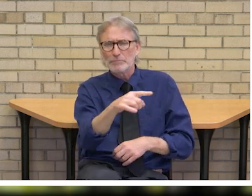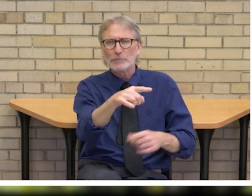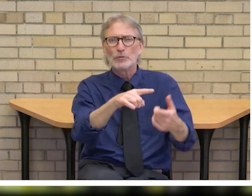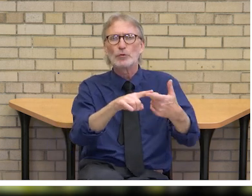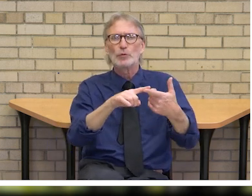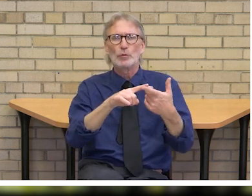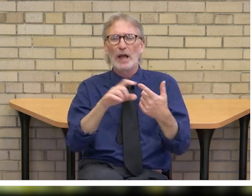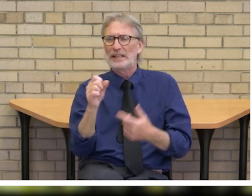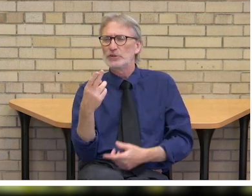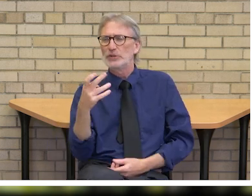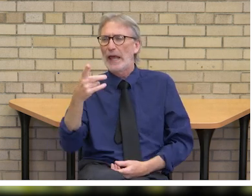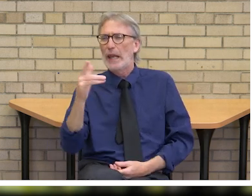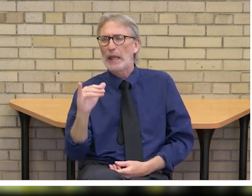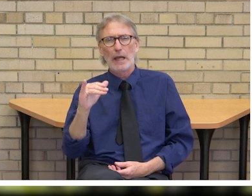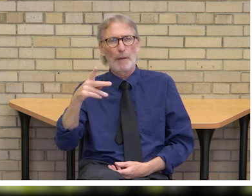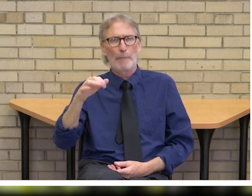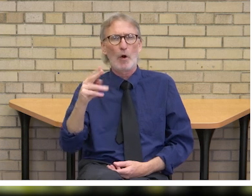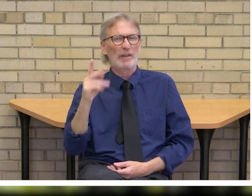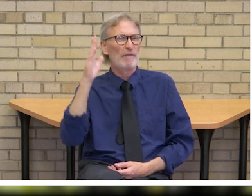come.